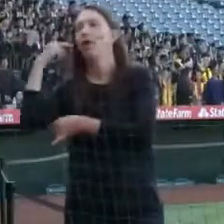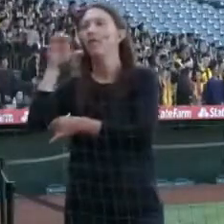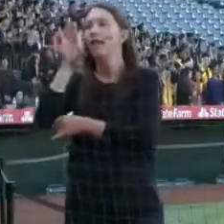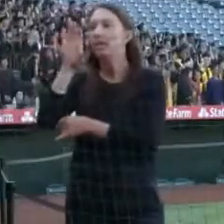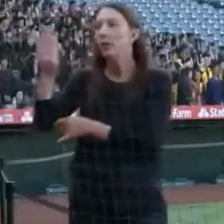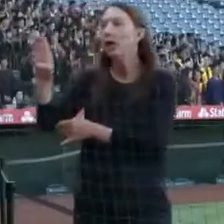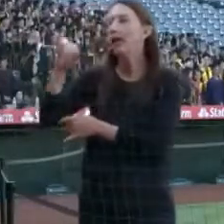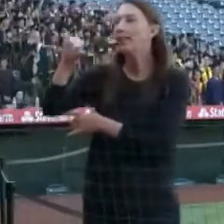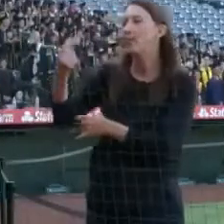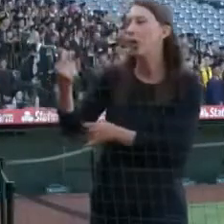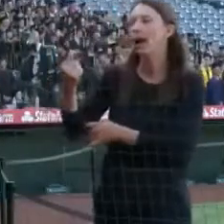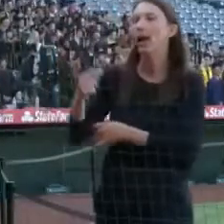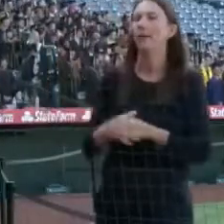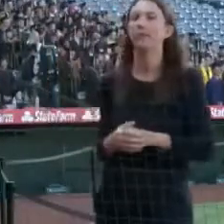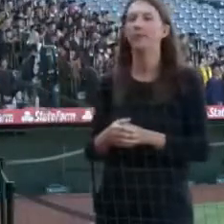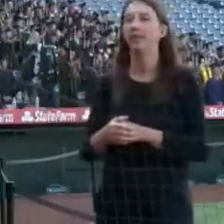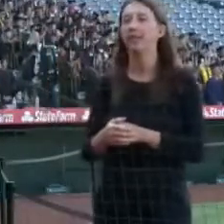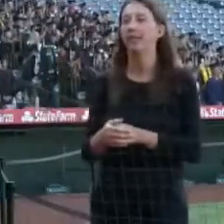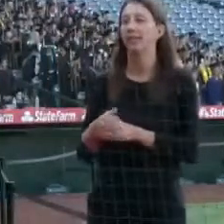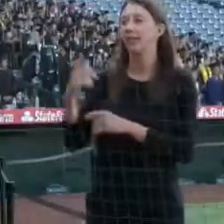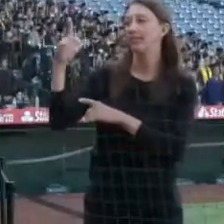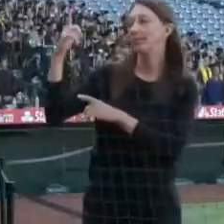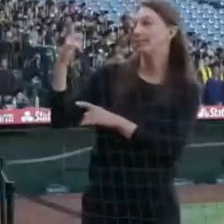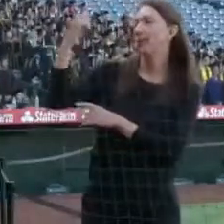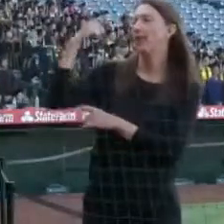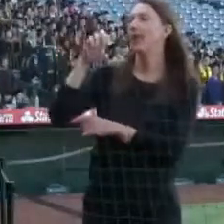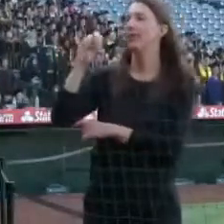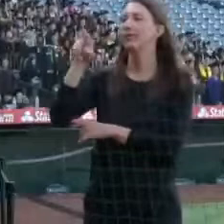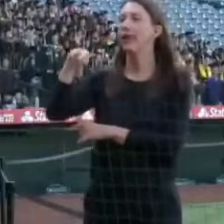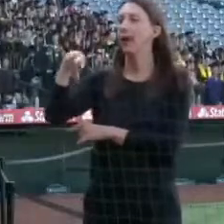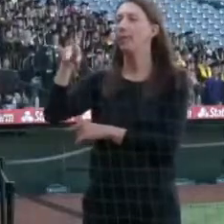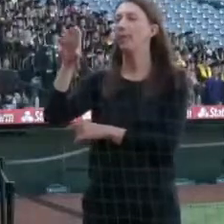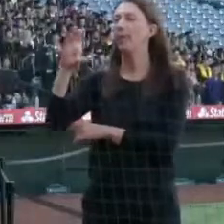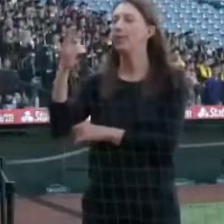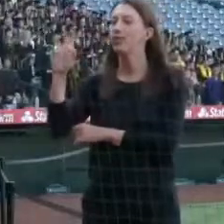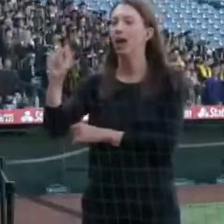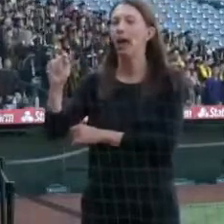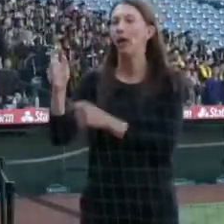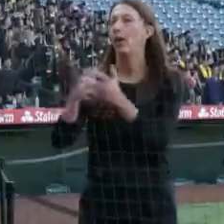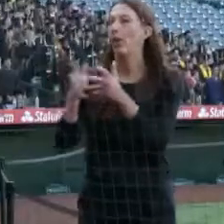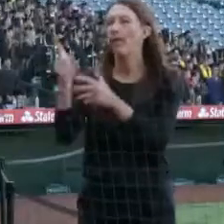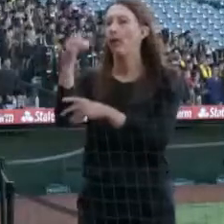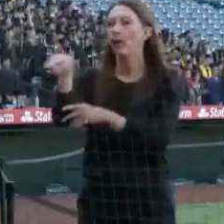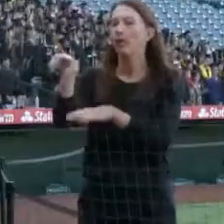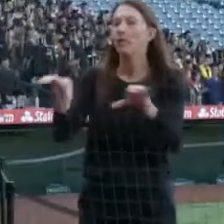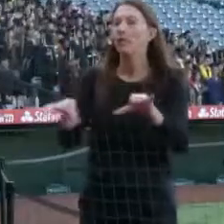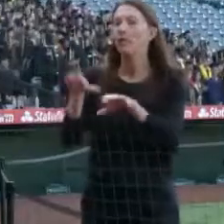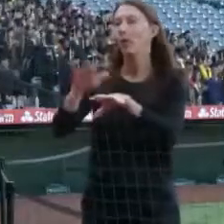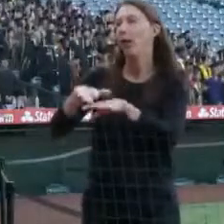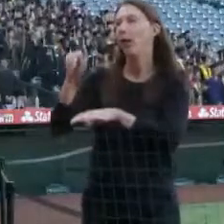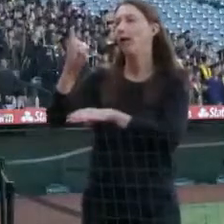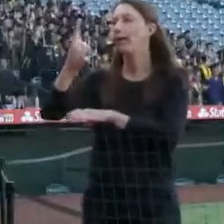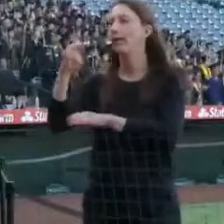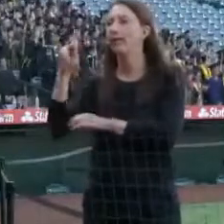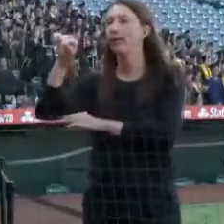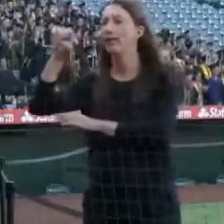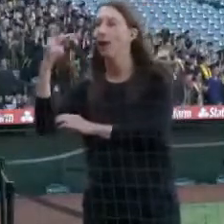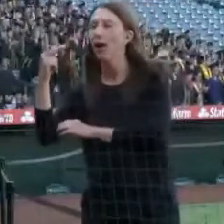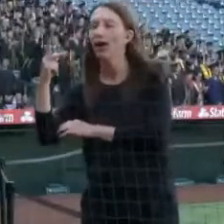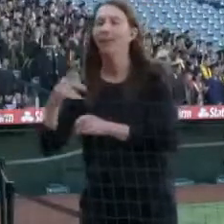or Instagram, a snap for Snapchat, or do whatever it is that you do on TikTok.